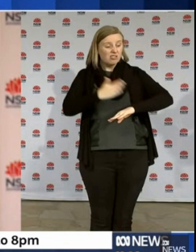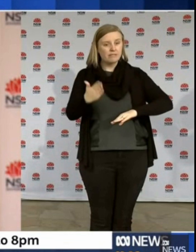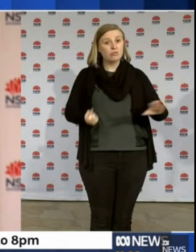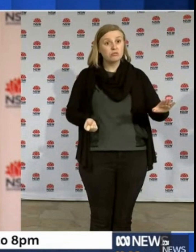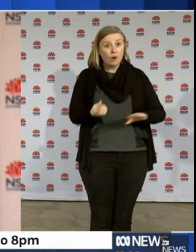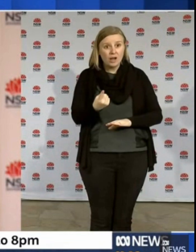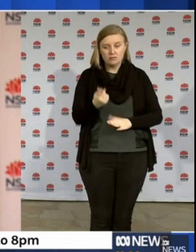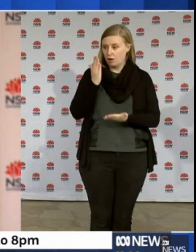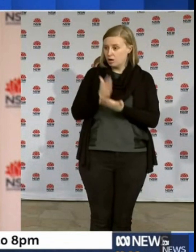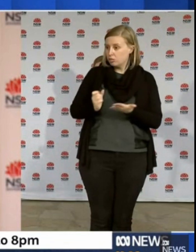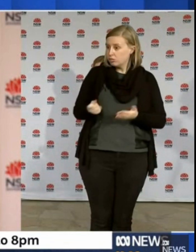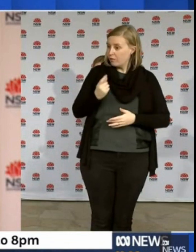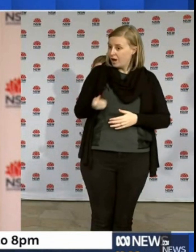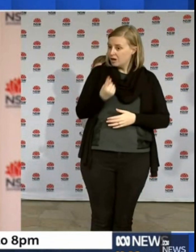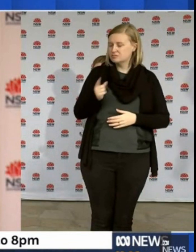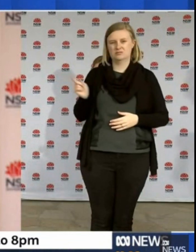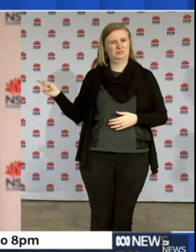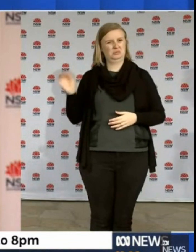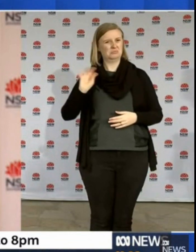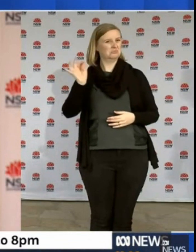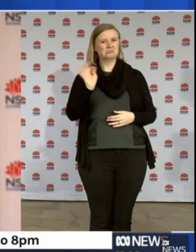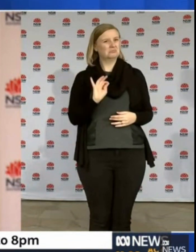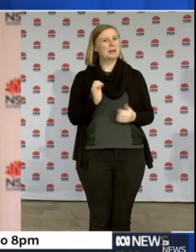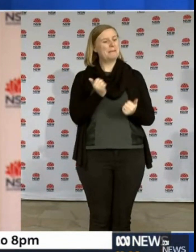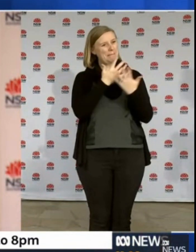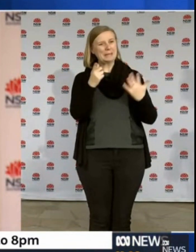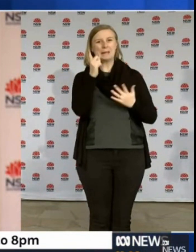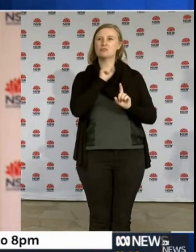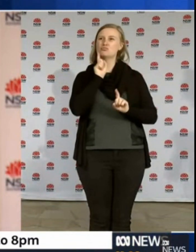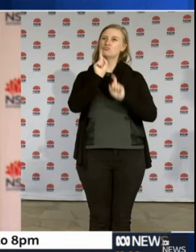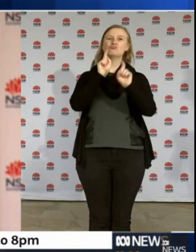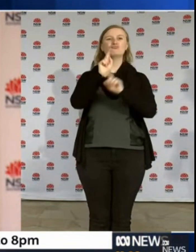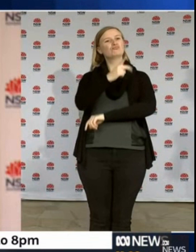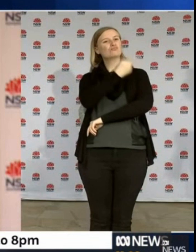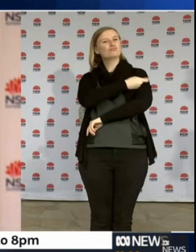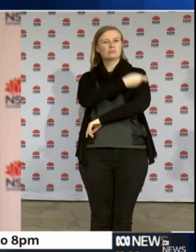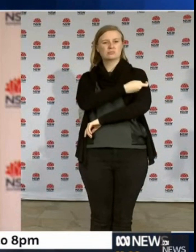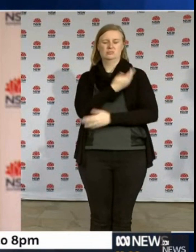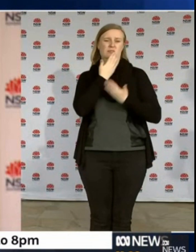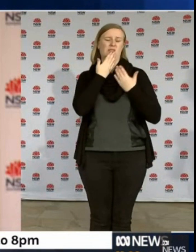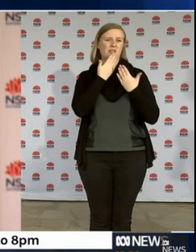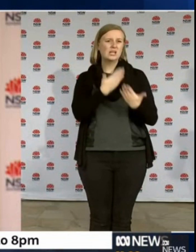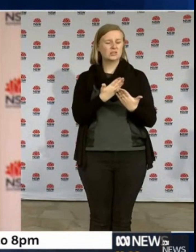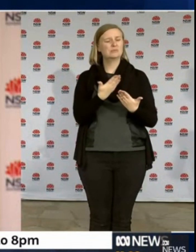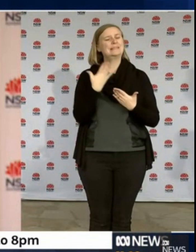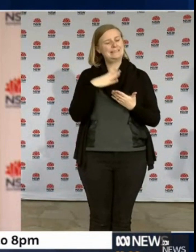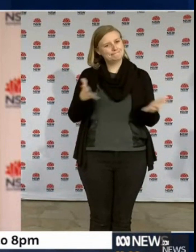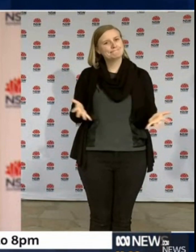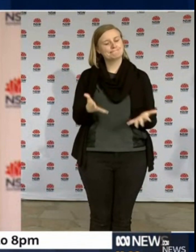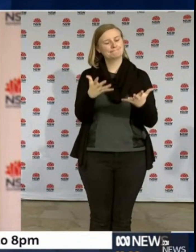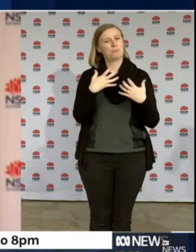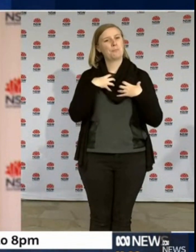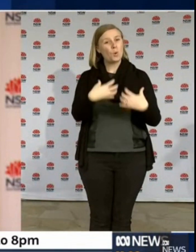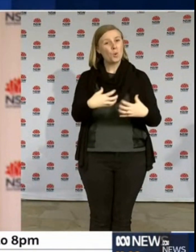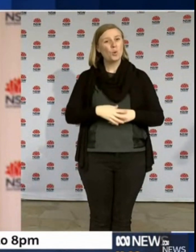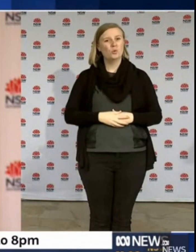quickly, and I want to thank everybody for coming forward in the last few days and getting the vaccine. We need that to continue. None of us have a crystal ball.